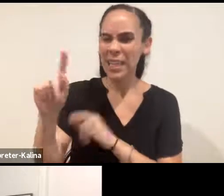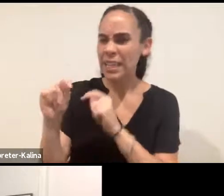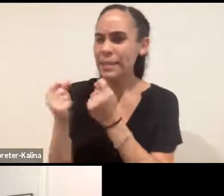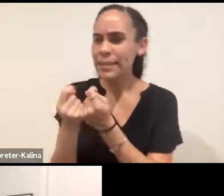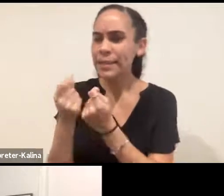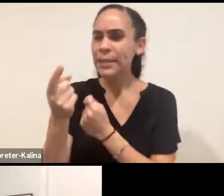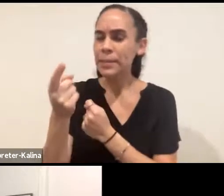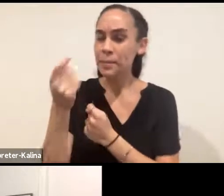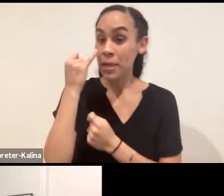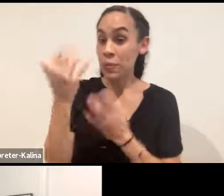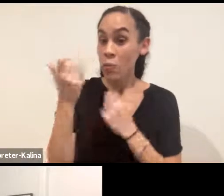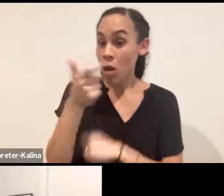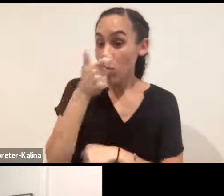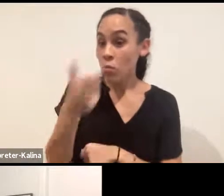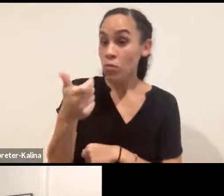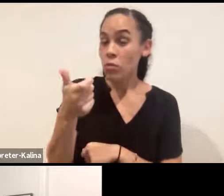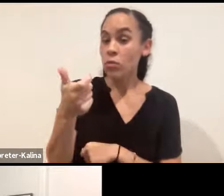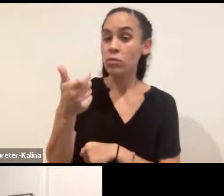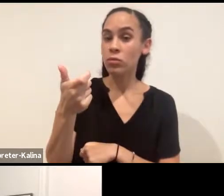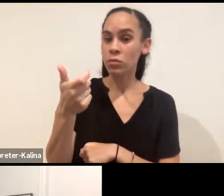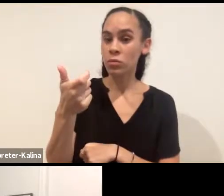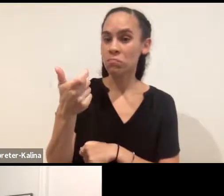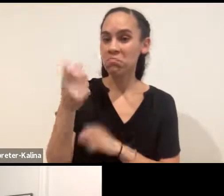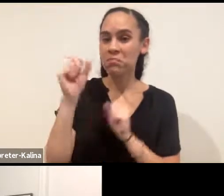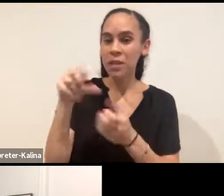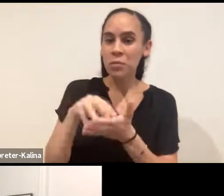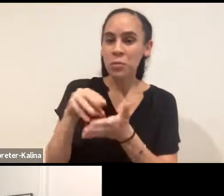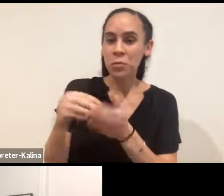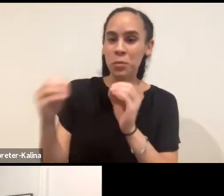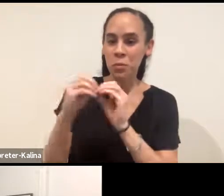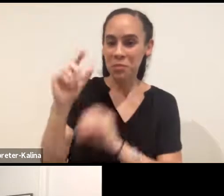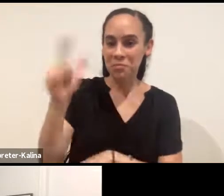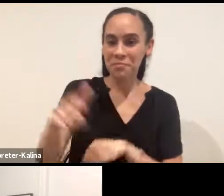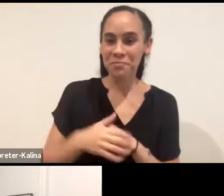want to learn more too.